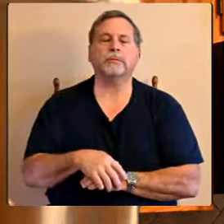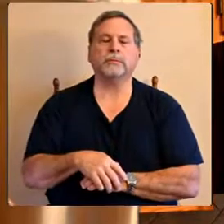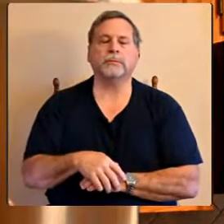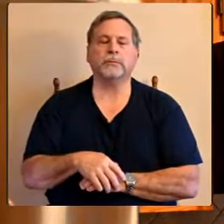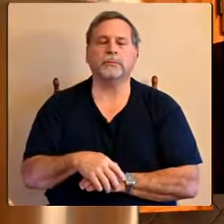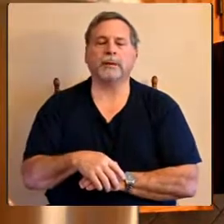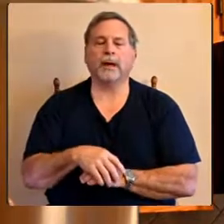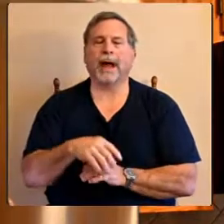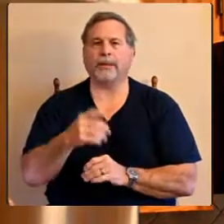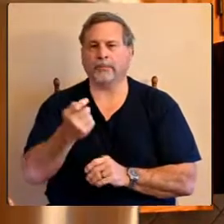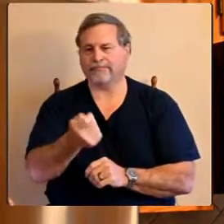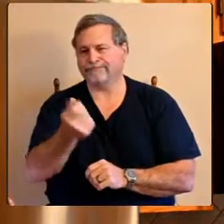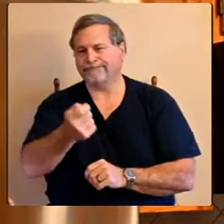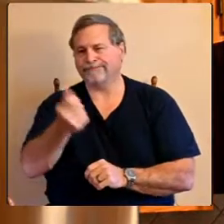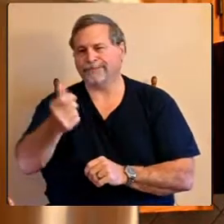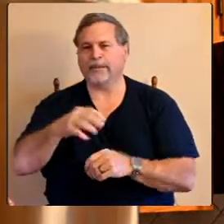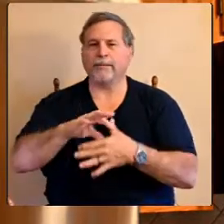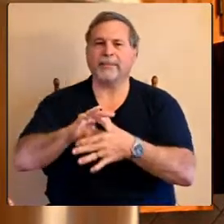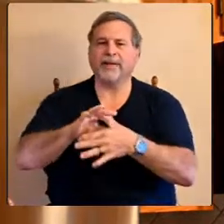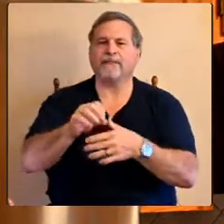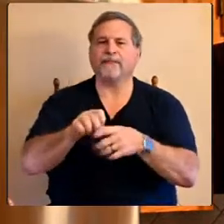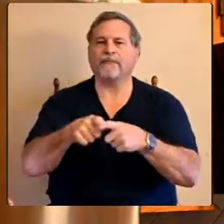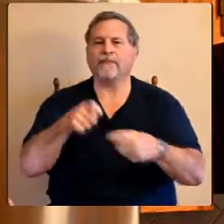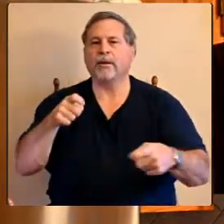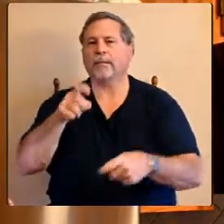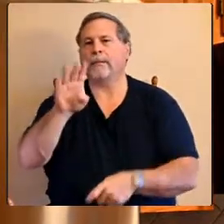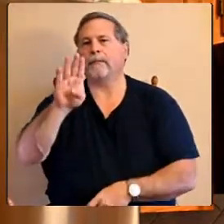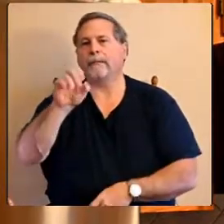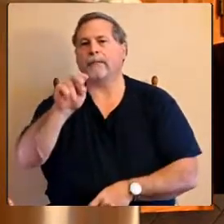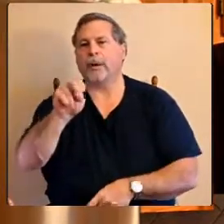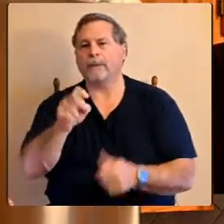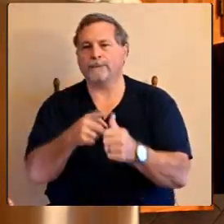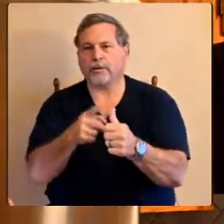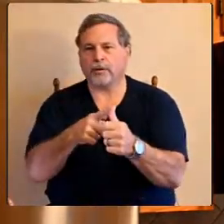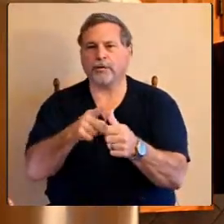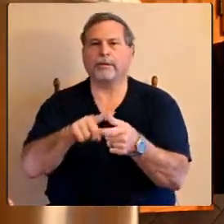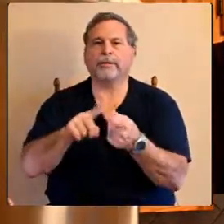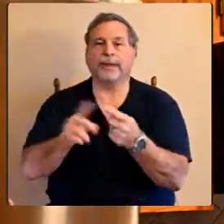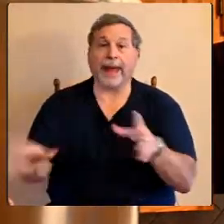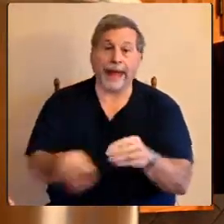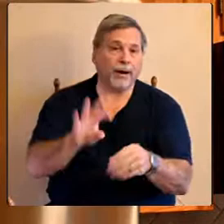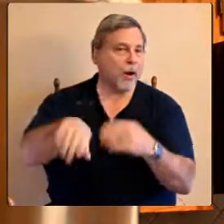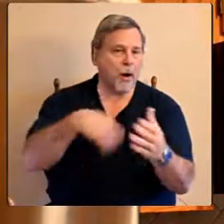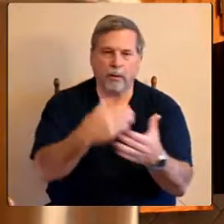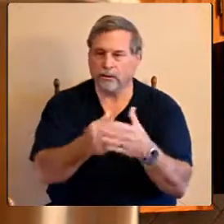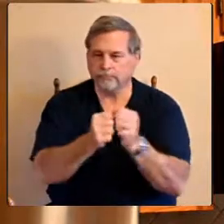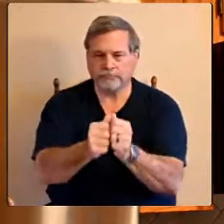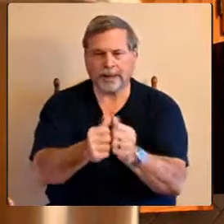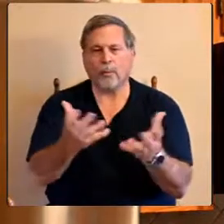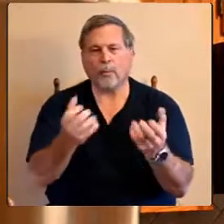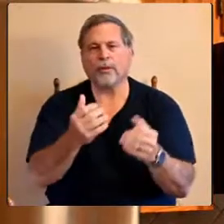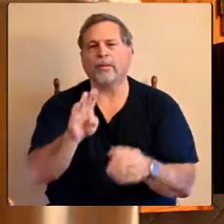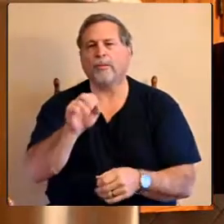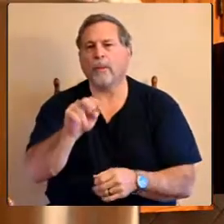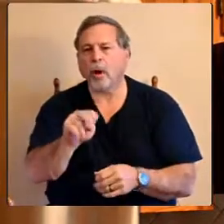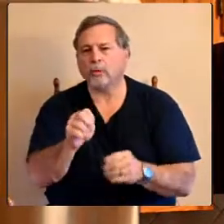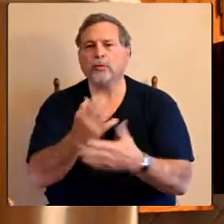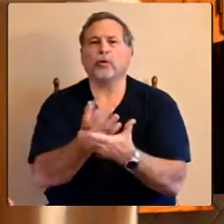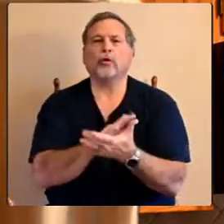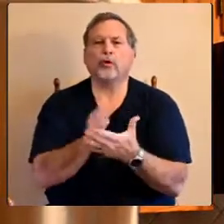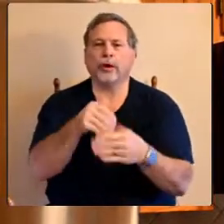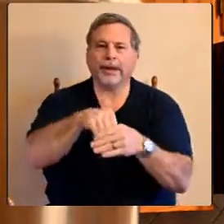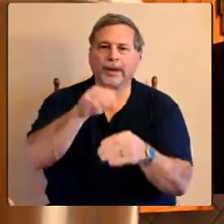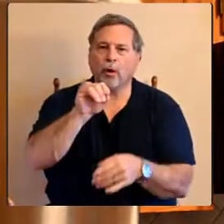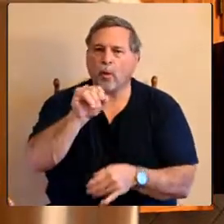going to debone the meat off of the chicken first. And then I'm going to throw bones and all in here because I want those bones to cook in